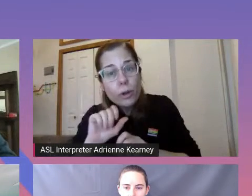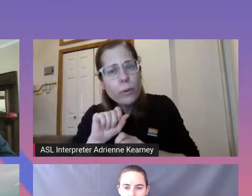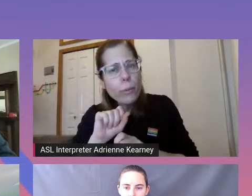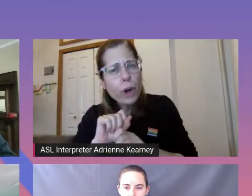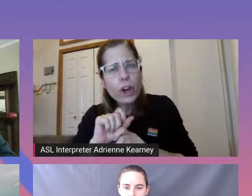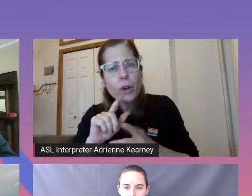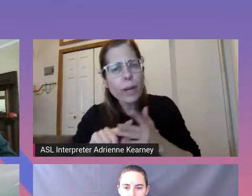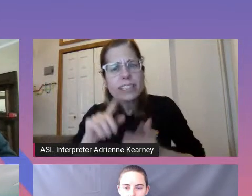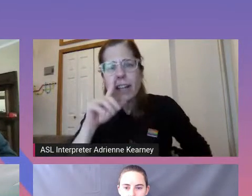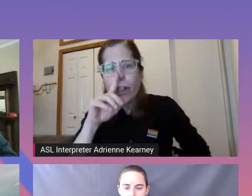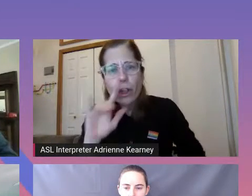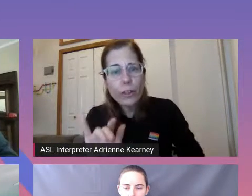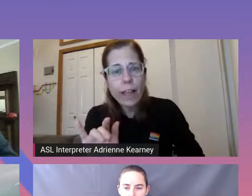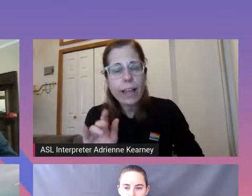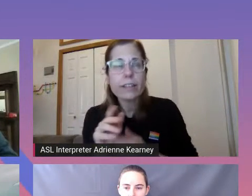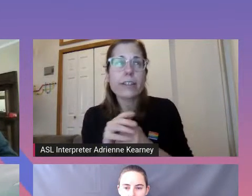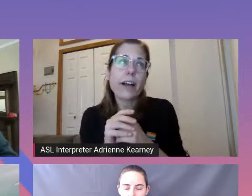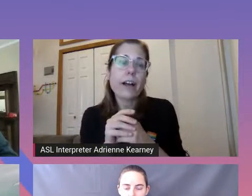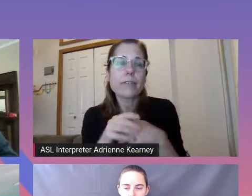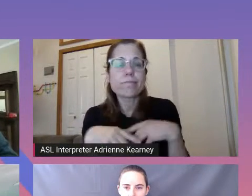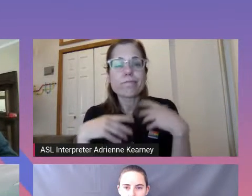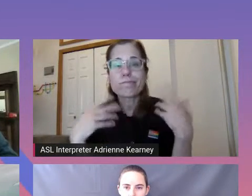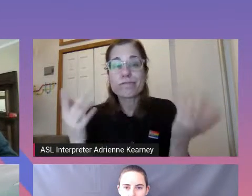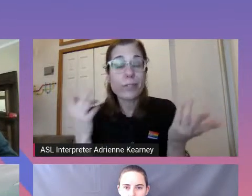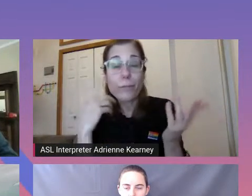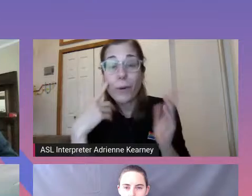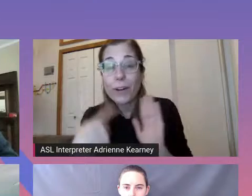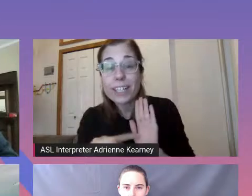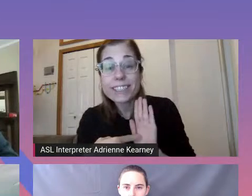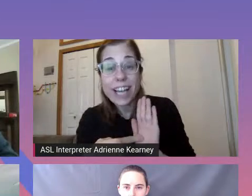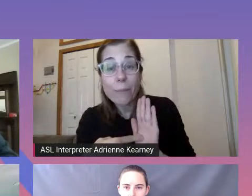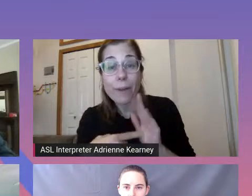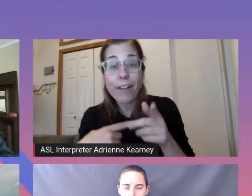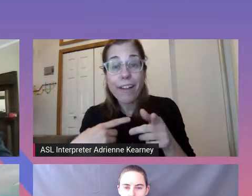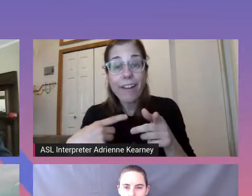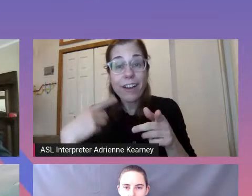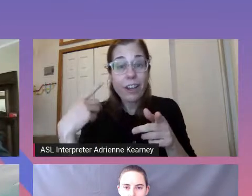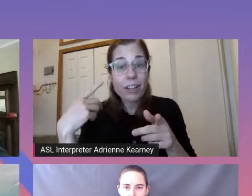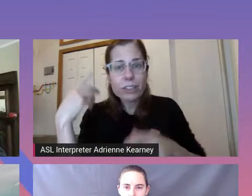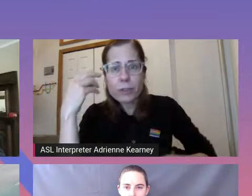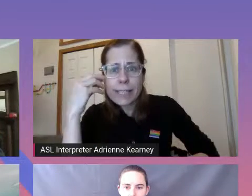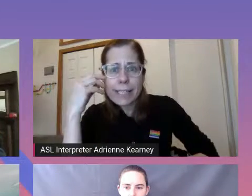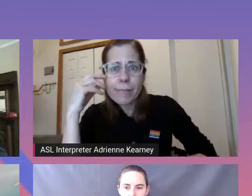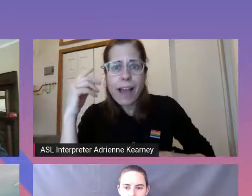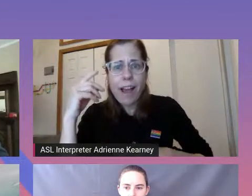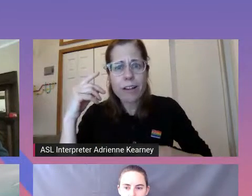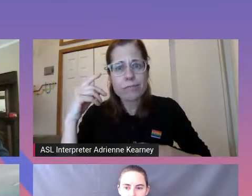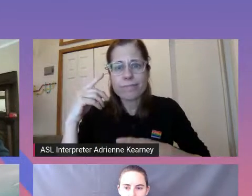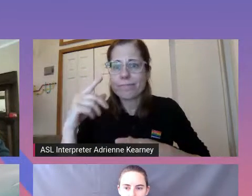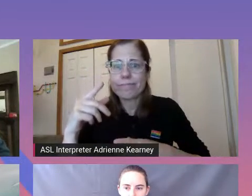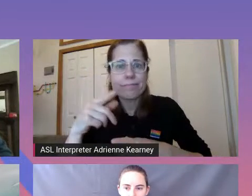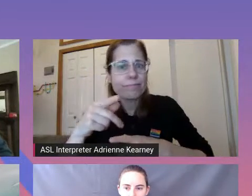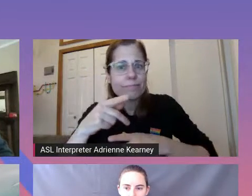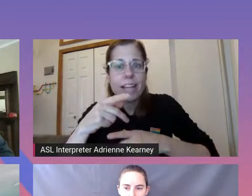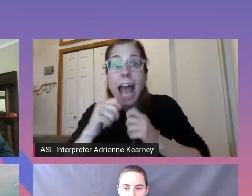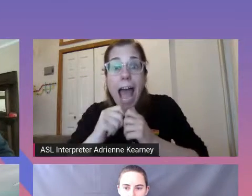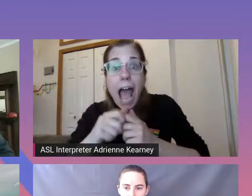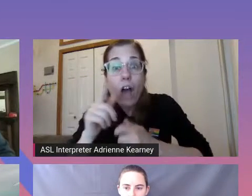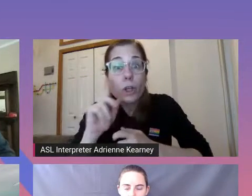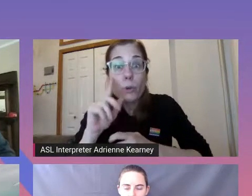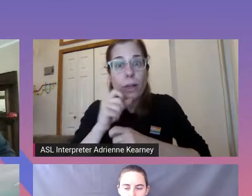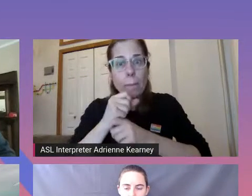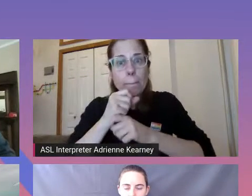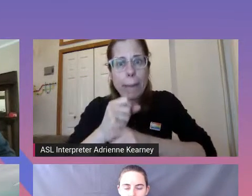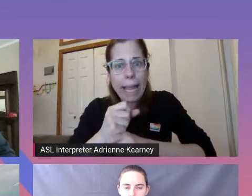like, for example, like, Hope, when you're thinking about, the production of pieces, how does that education come into place? Is